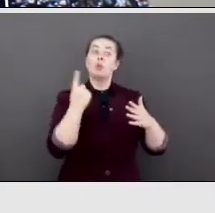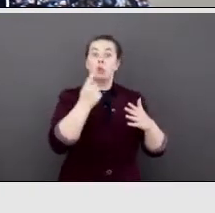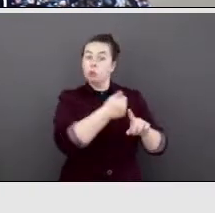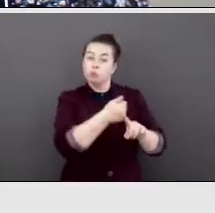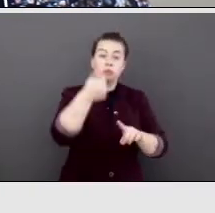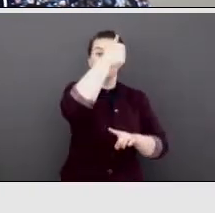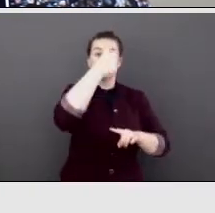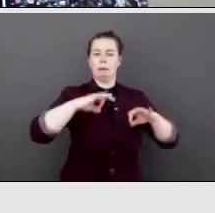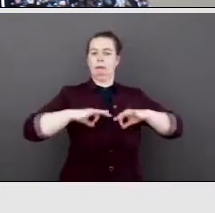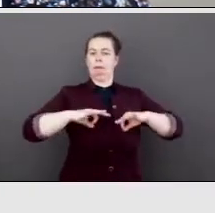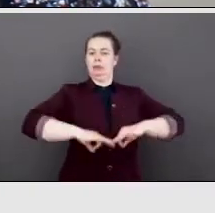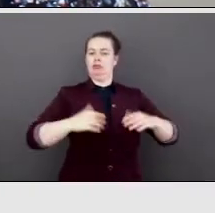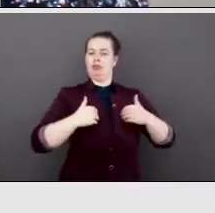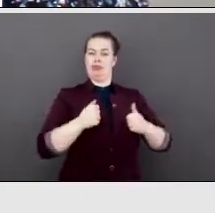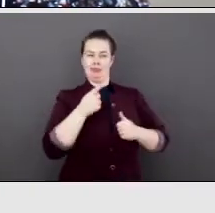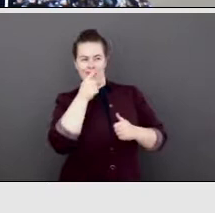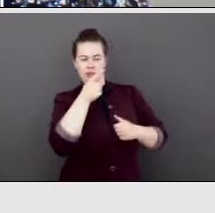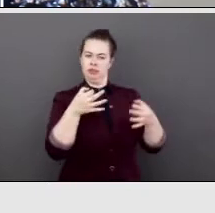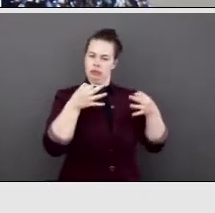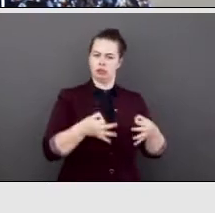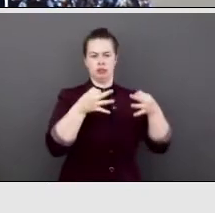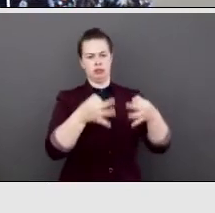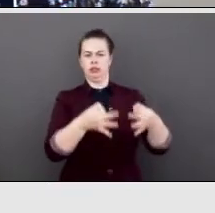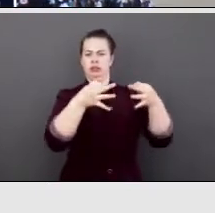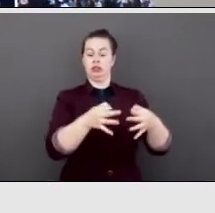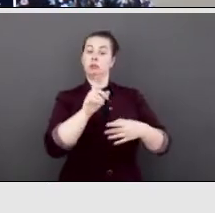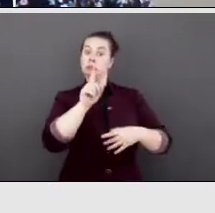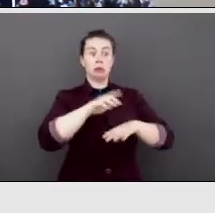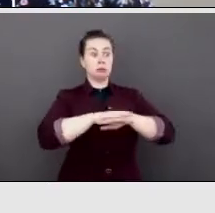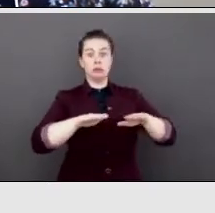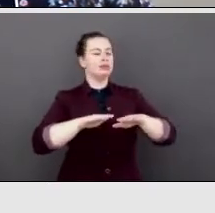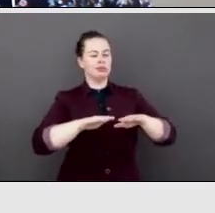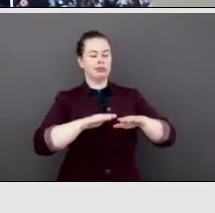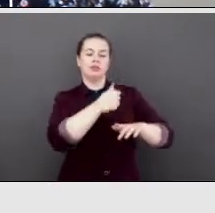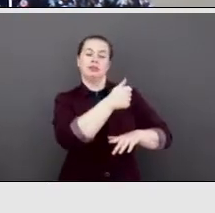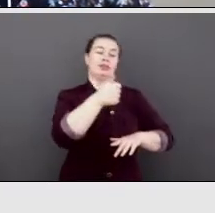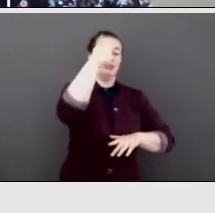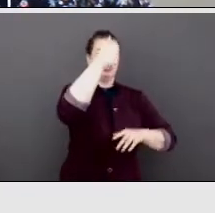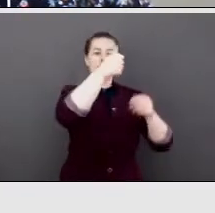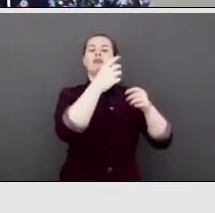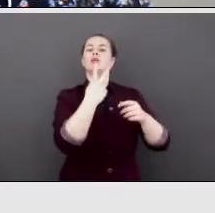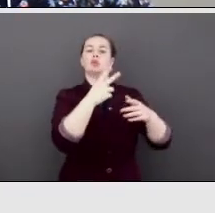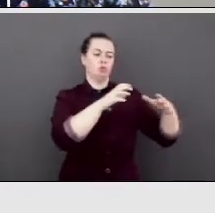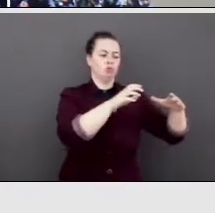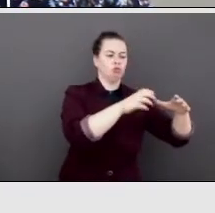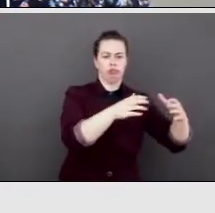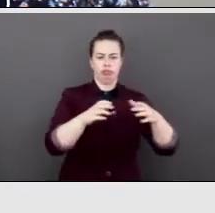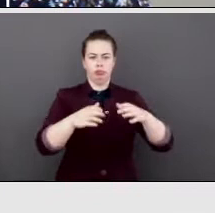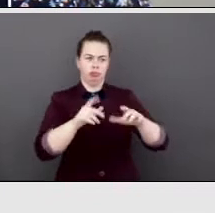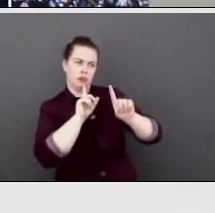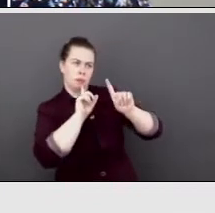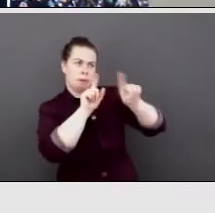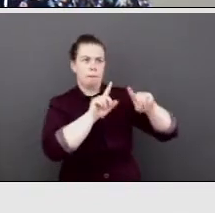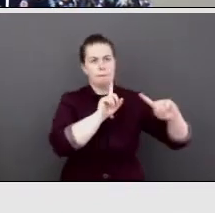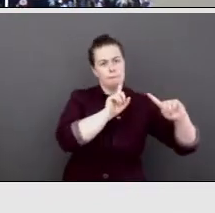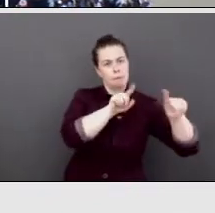is concentrated within the Ministry of Health. There are two organizations that answer to the Ministry